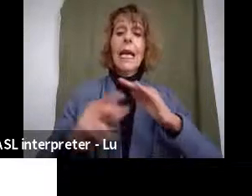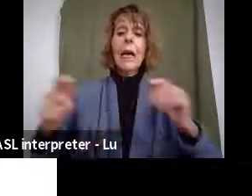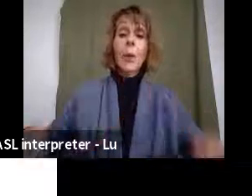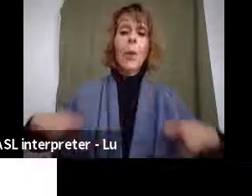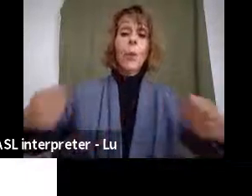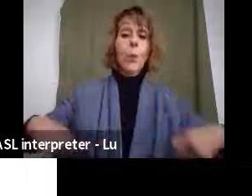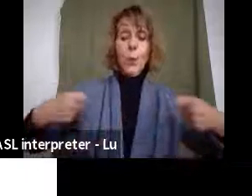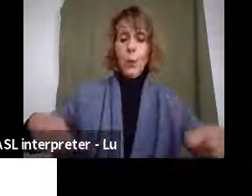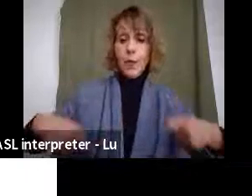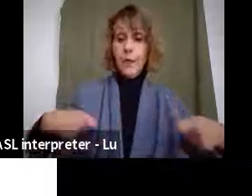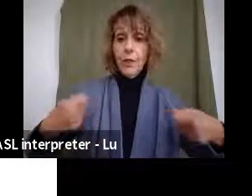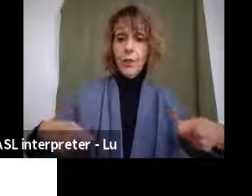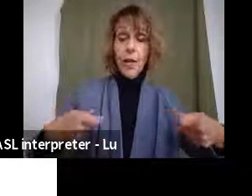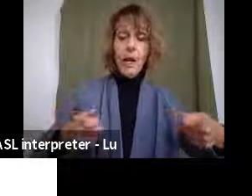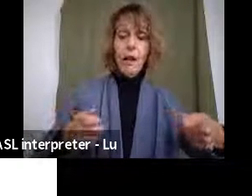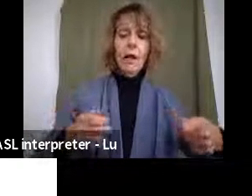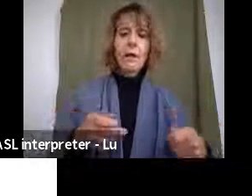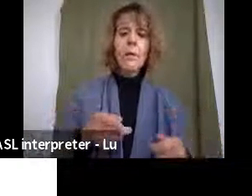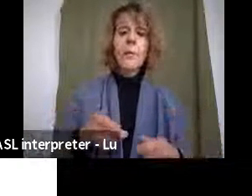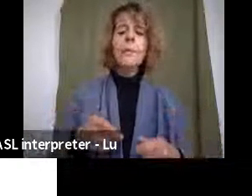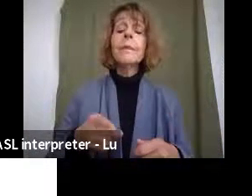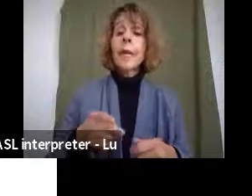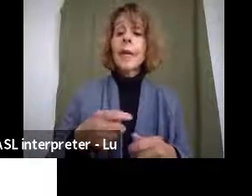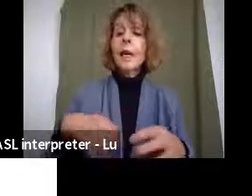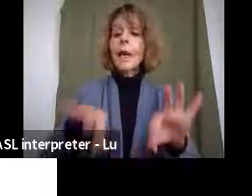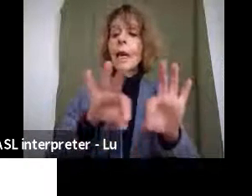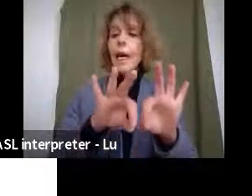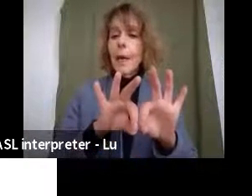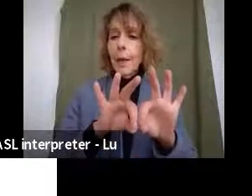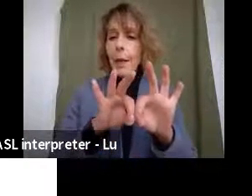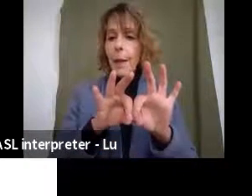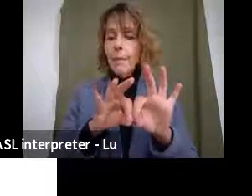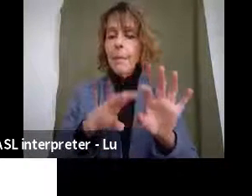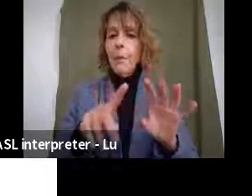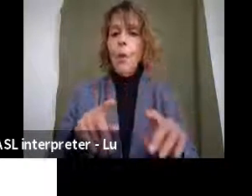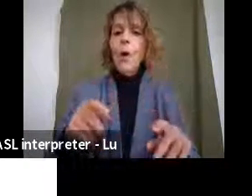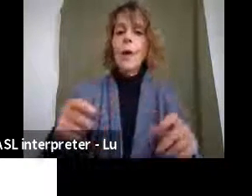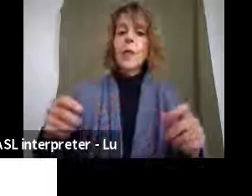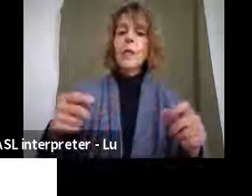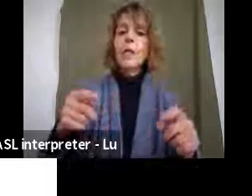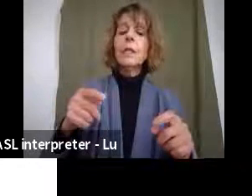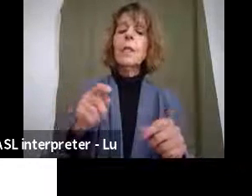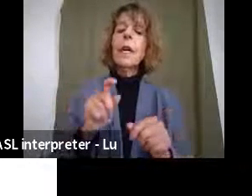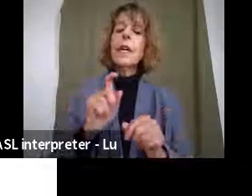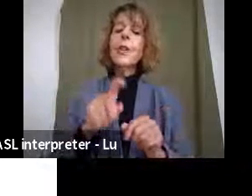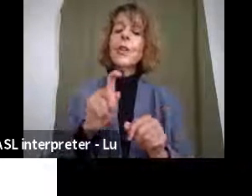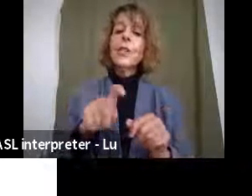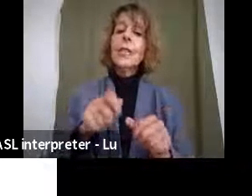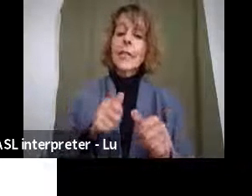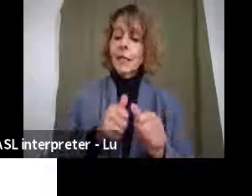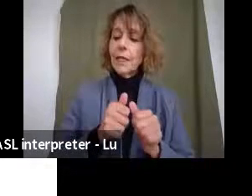navigate her environment. Distances do matter, so that's important when thinking about